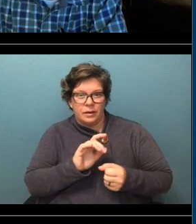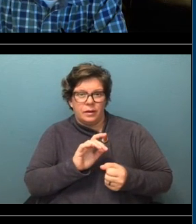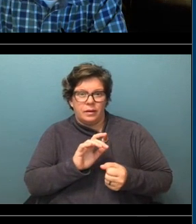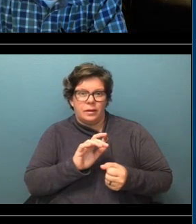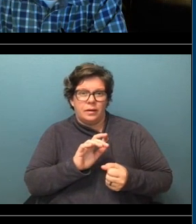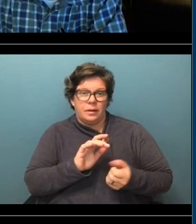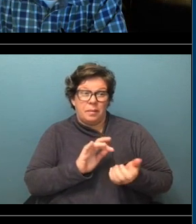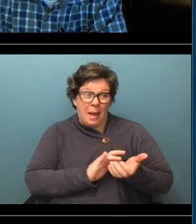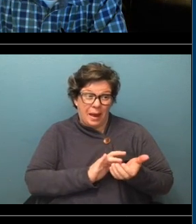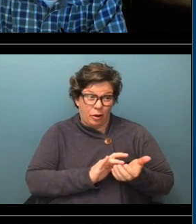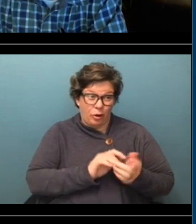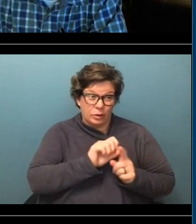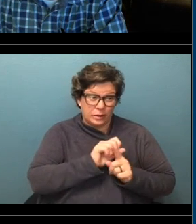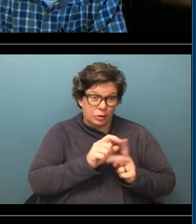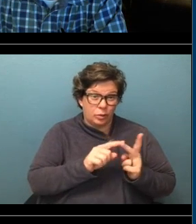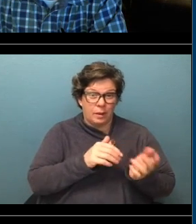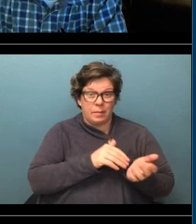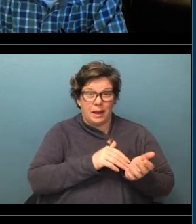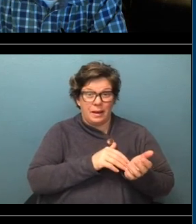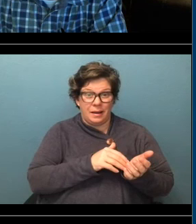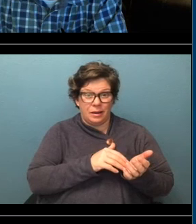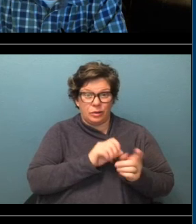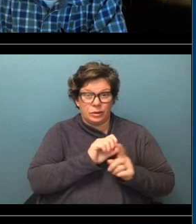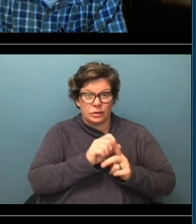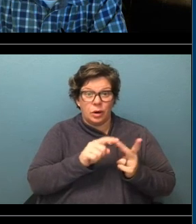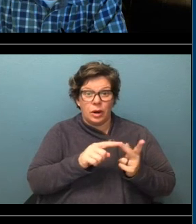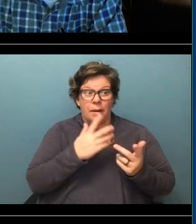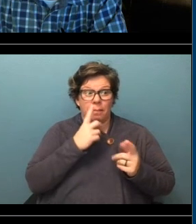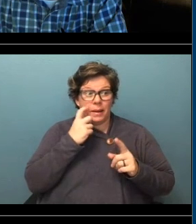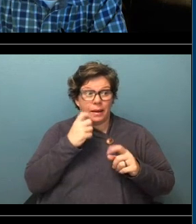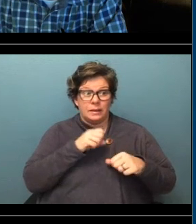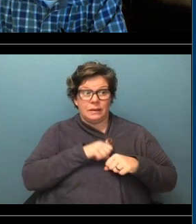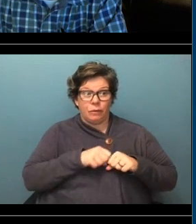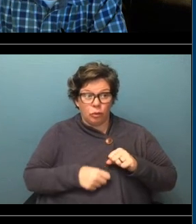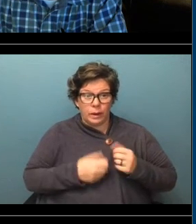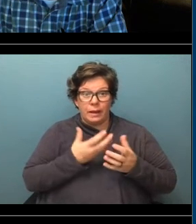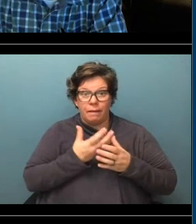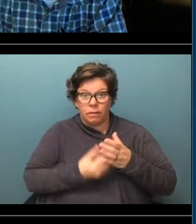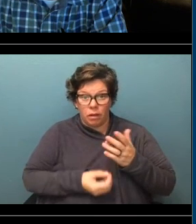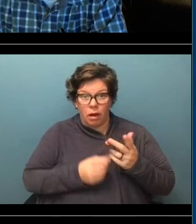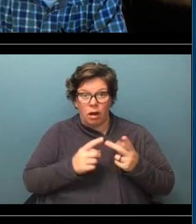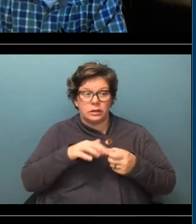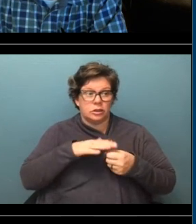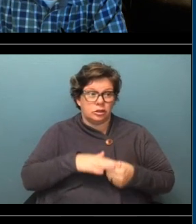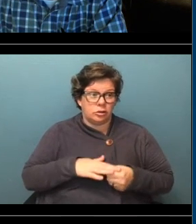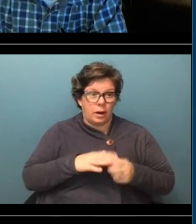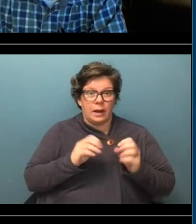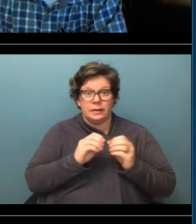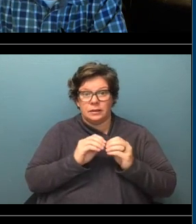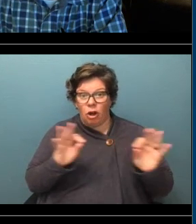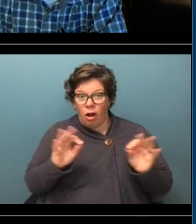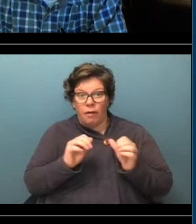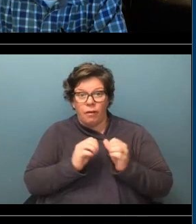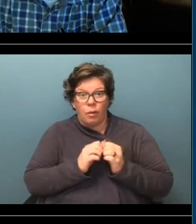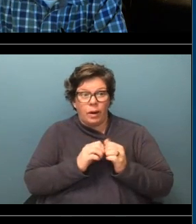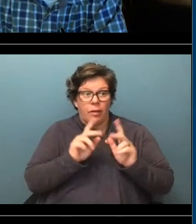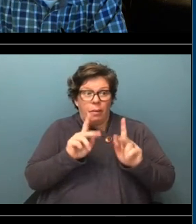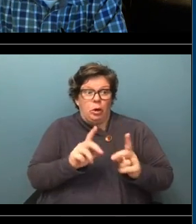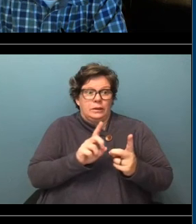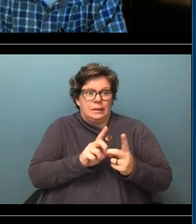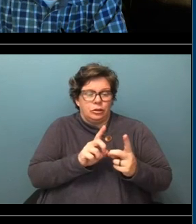conditions, medication, grief and loss, stress, breakups, all sorts of things. And we try really hard to mitigate all of